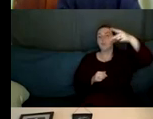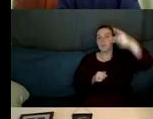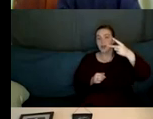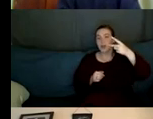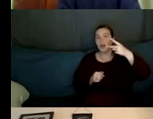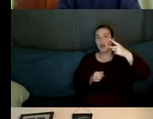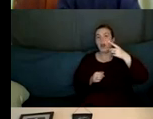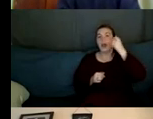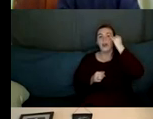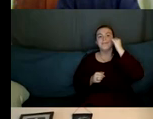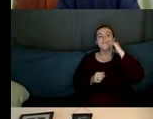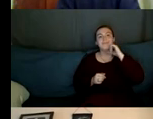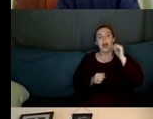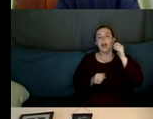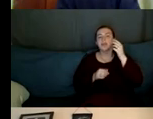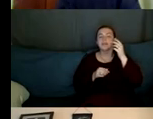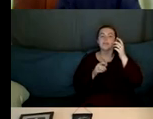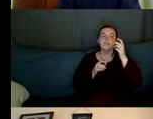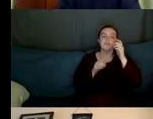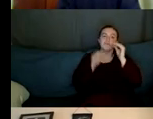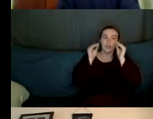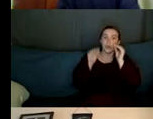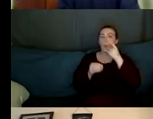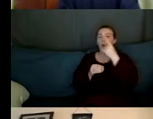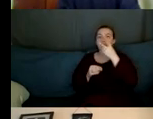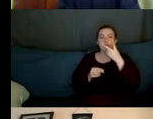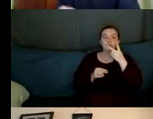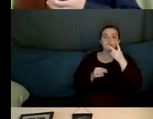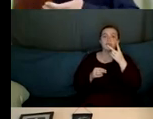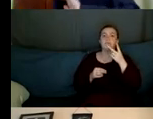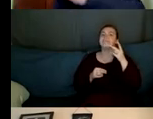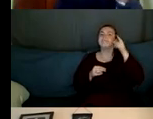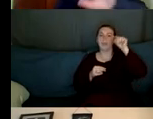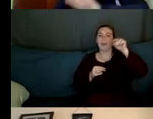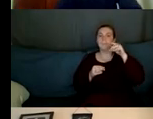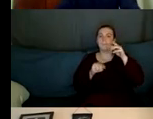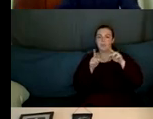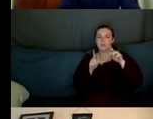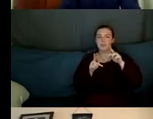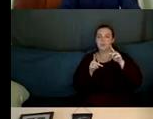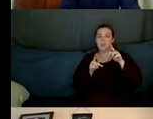having teaching at 1 and 2, this person is going to teach at 2 and 3.